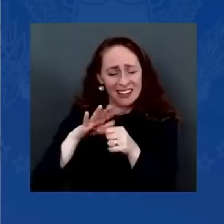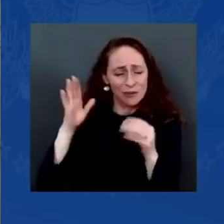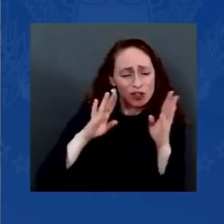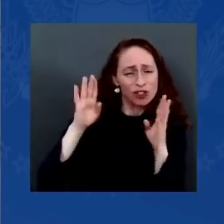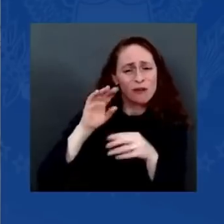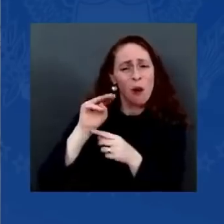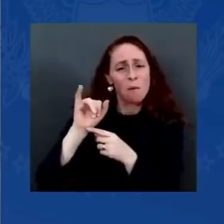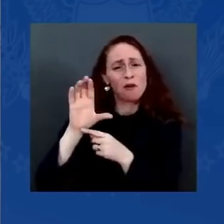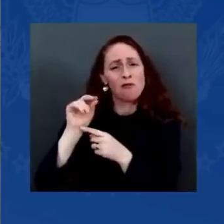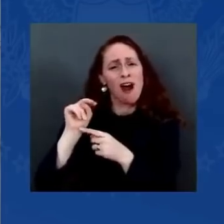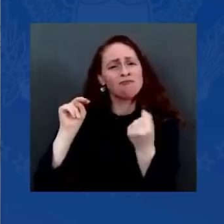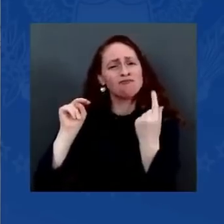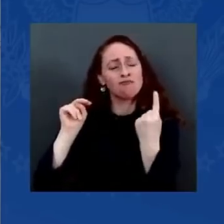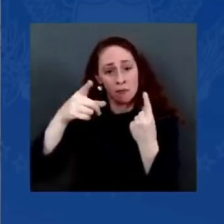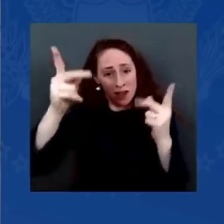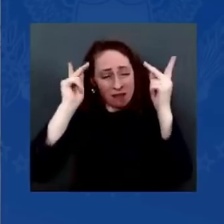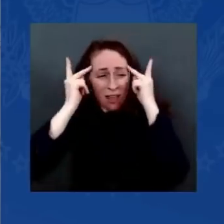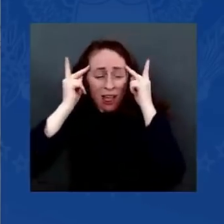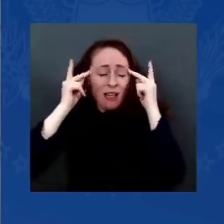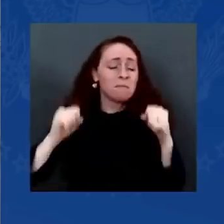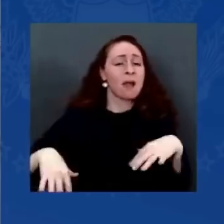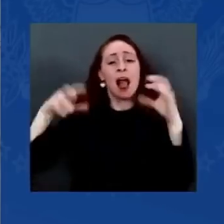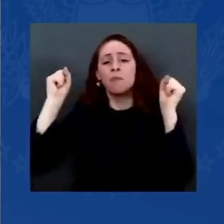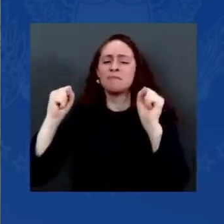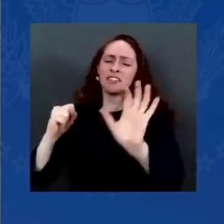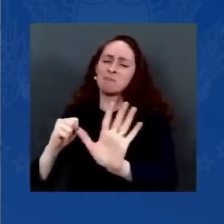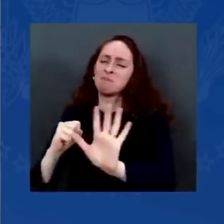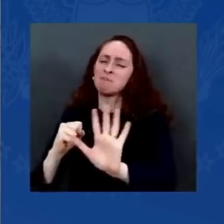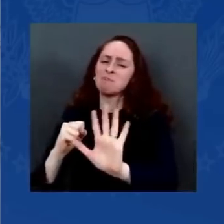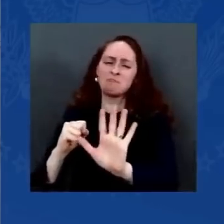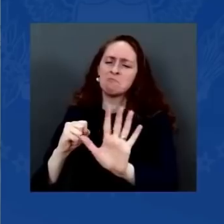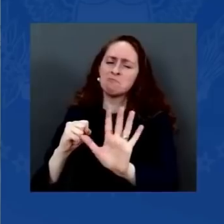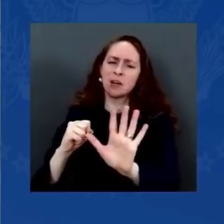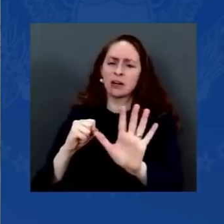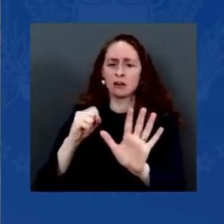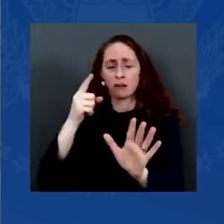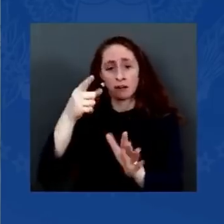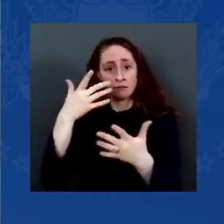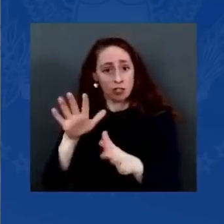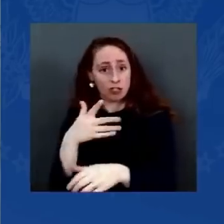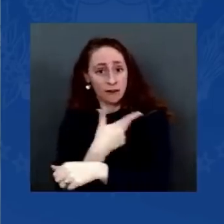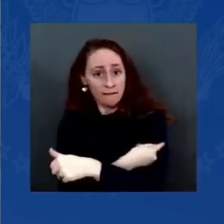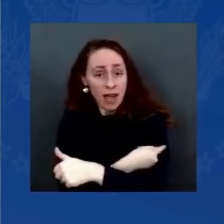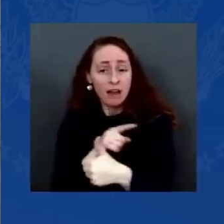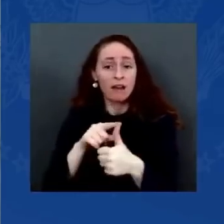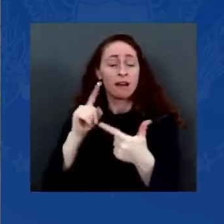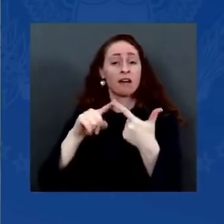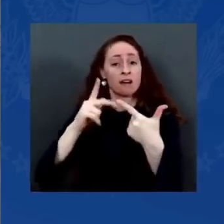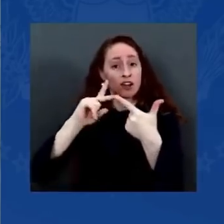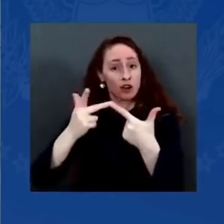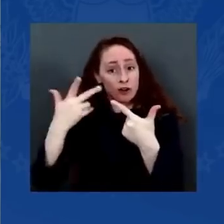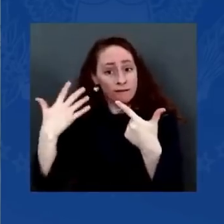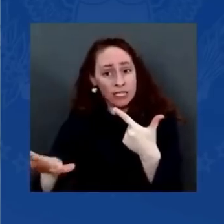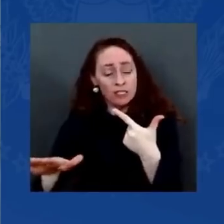booster shot, you are highly protected. And if you're unvaccinated, you're at a higher risk of getting severely ill